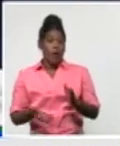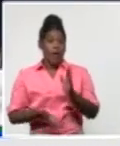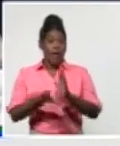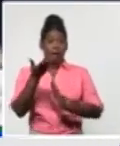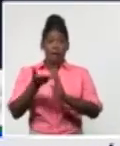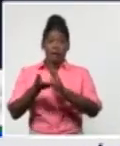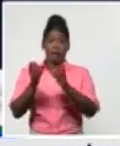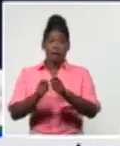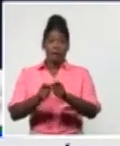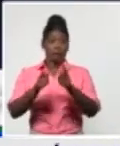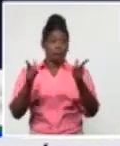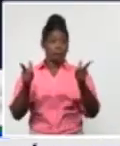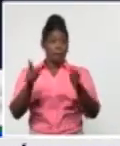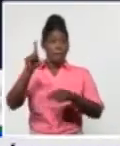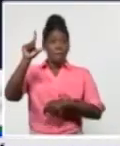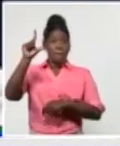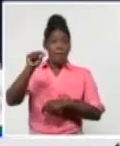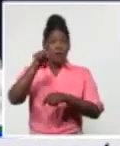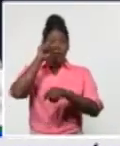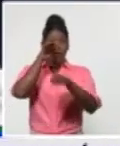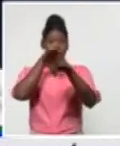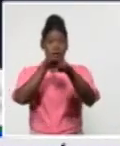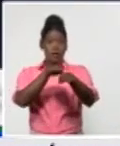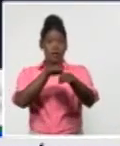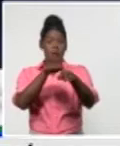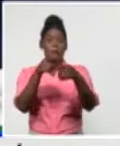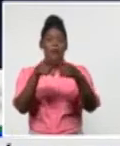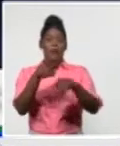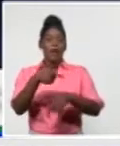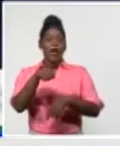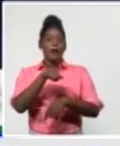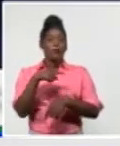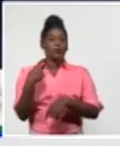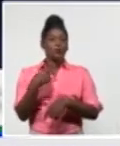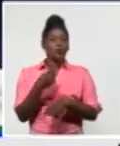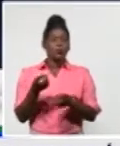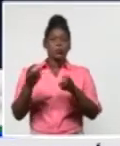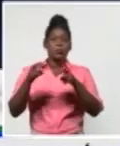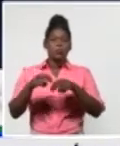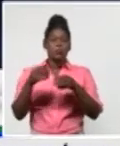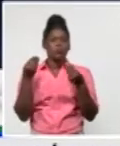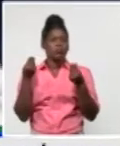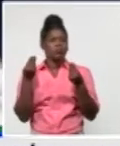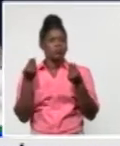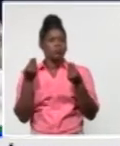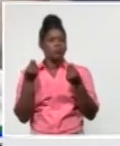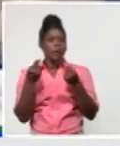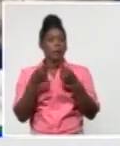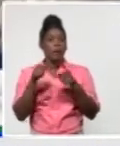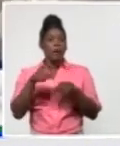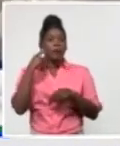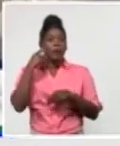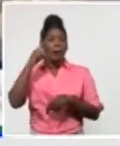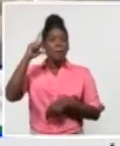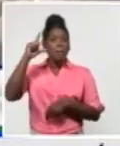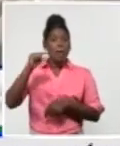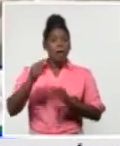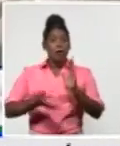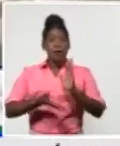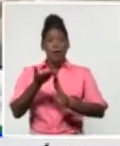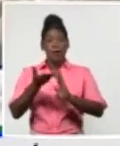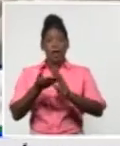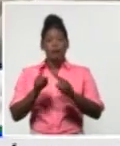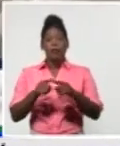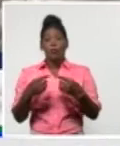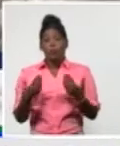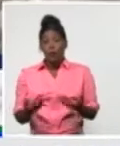discharges than confirmed cases. But yesterday we highlighted that discharges will be